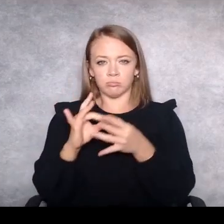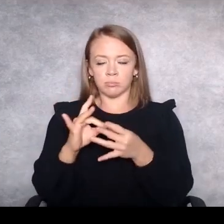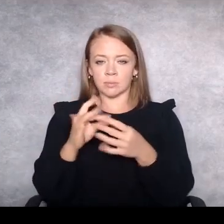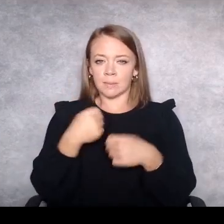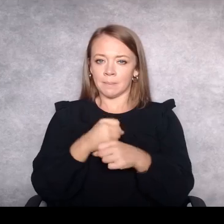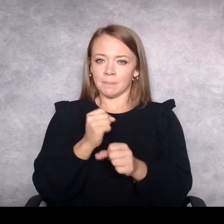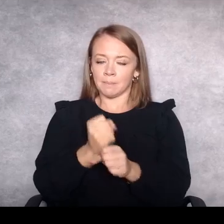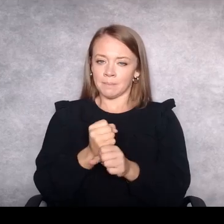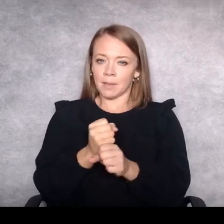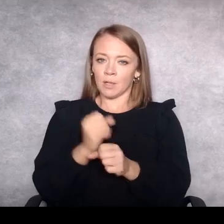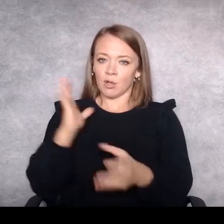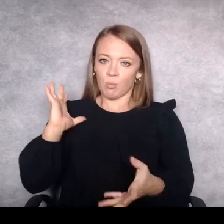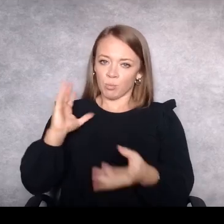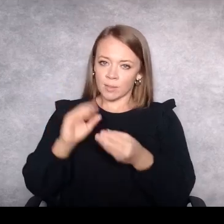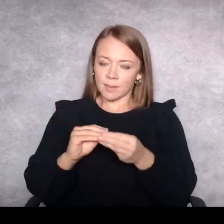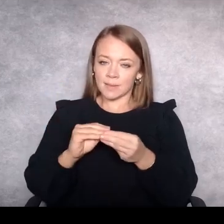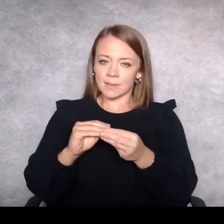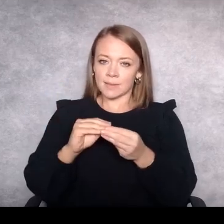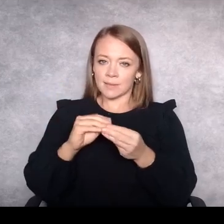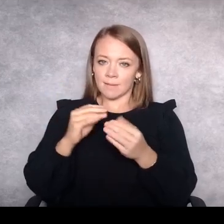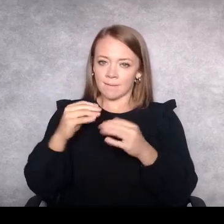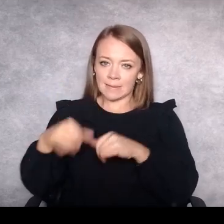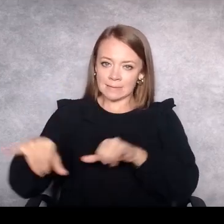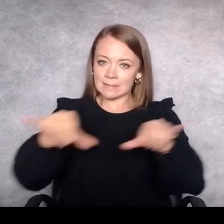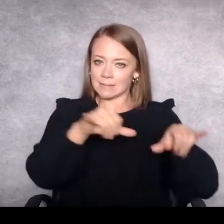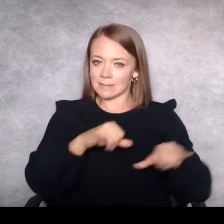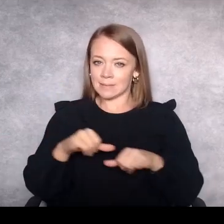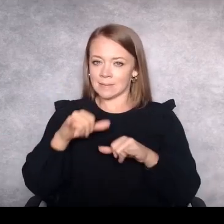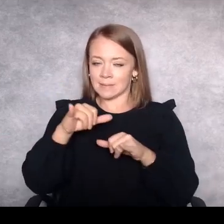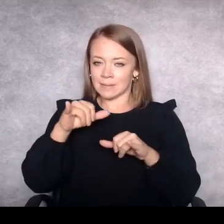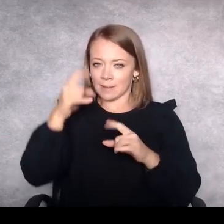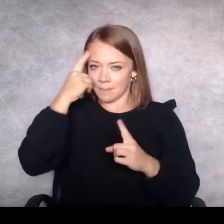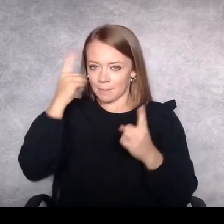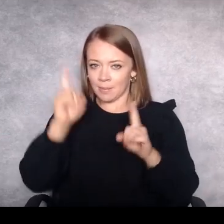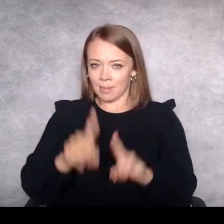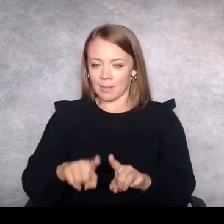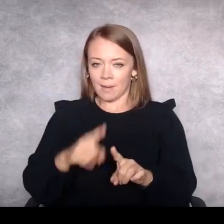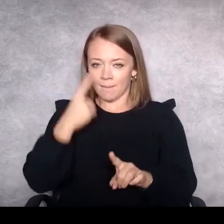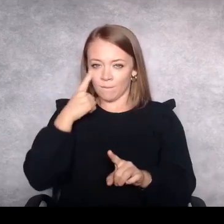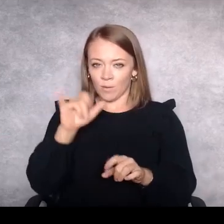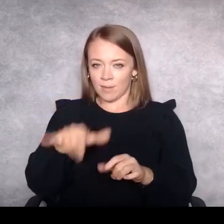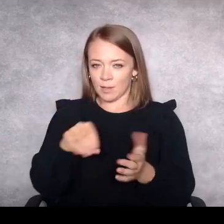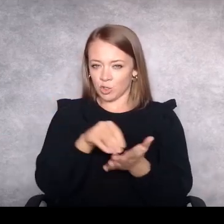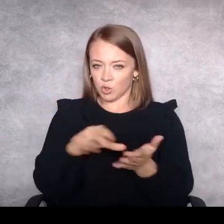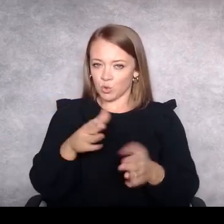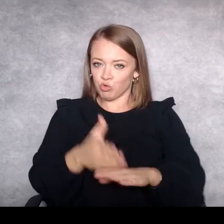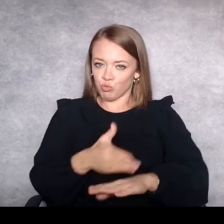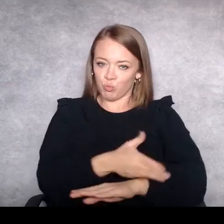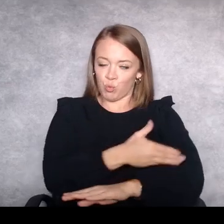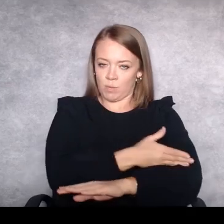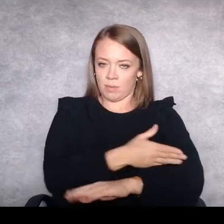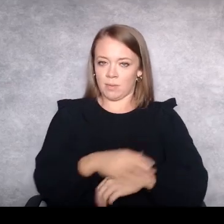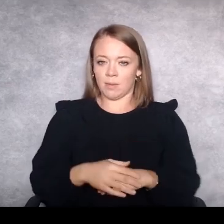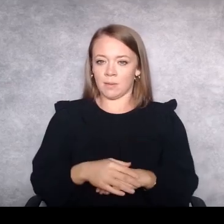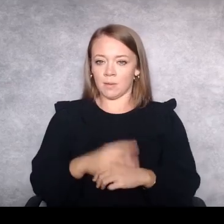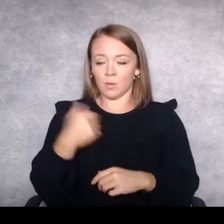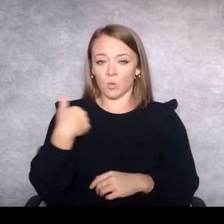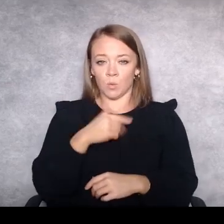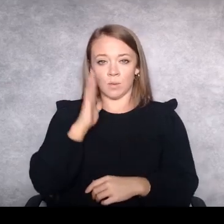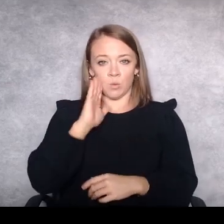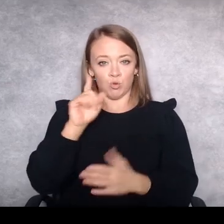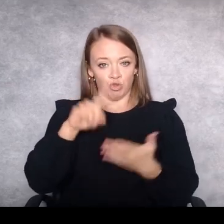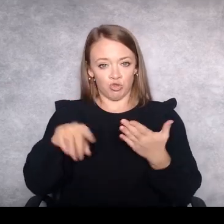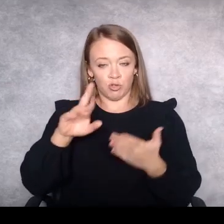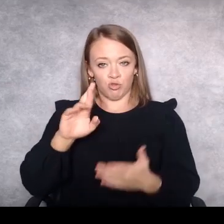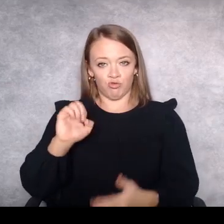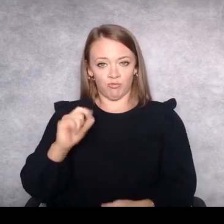comprehensive, consistent, compliant, and effective program ensuring student growth. Specifically, we will look at